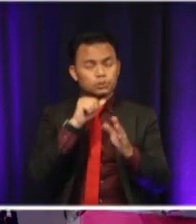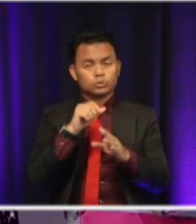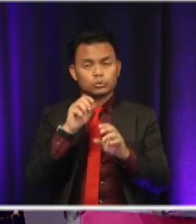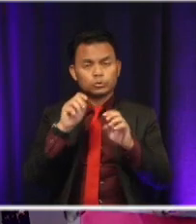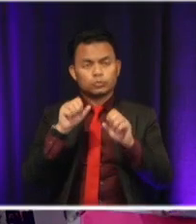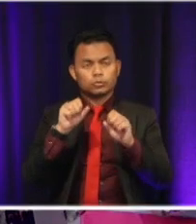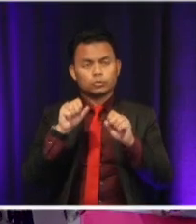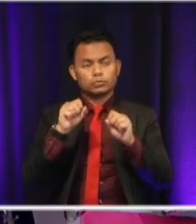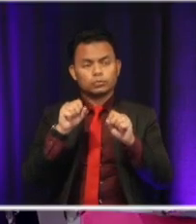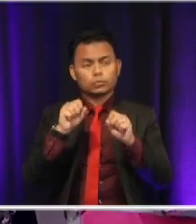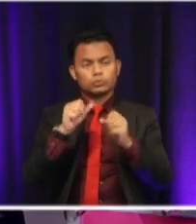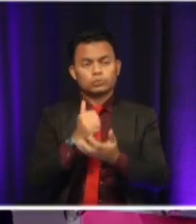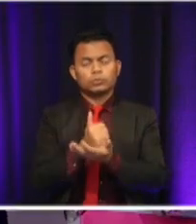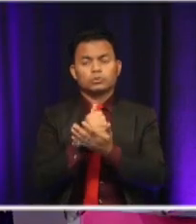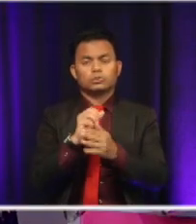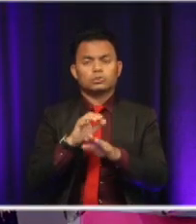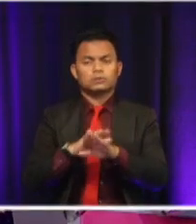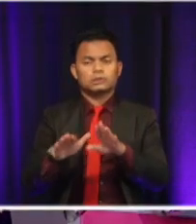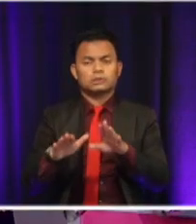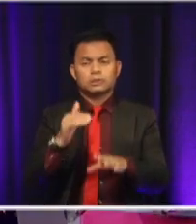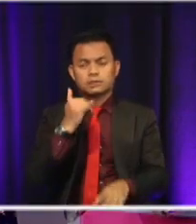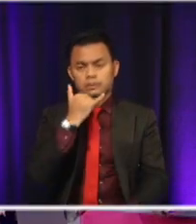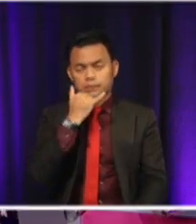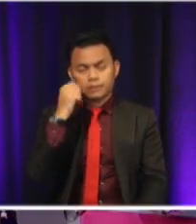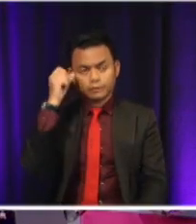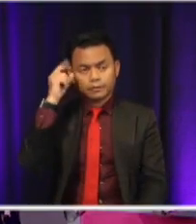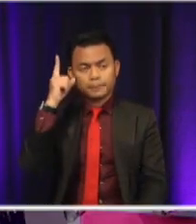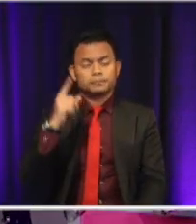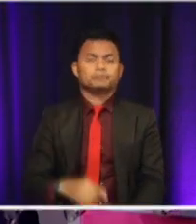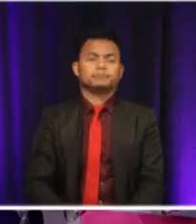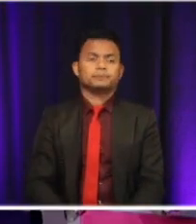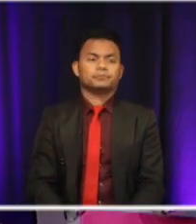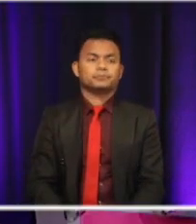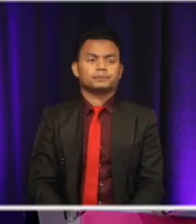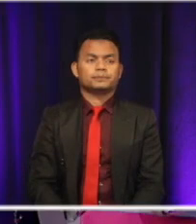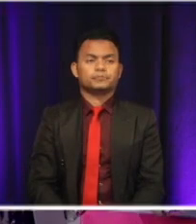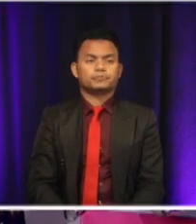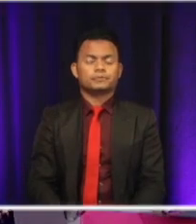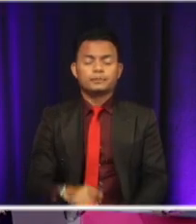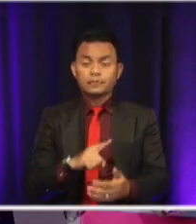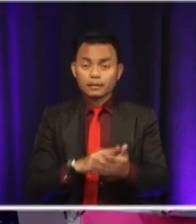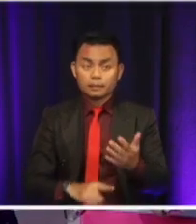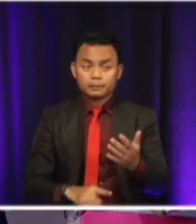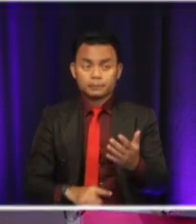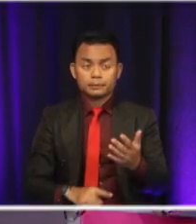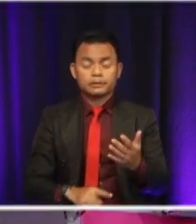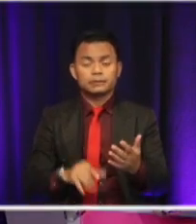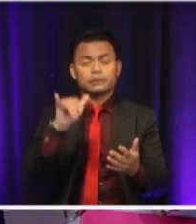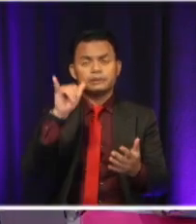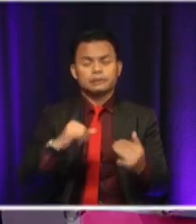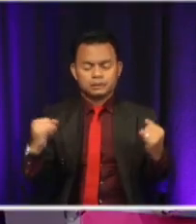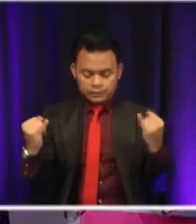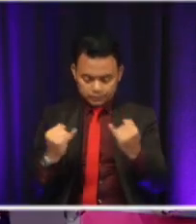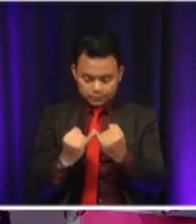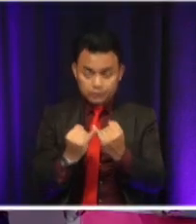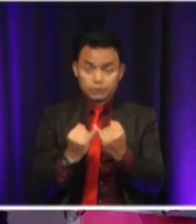When we say quote, it means use what is apt, what is suitable to support